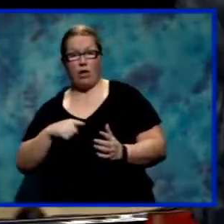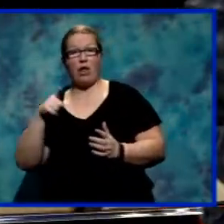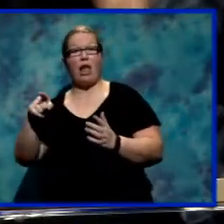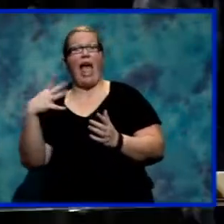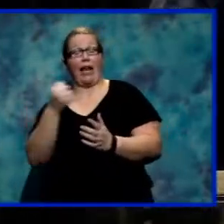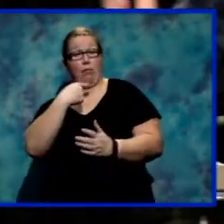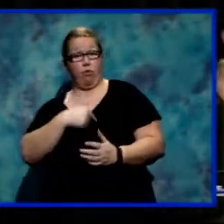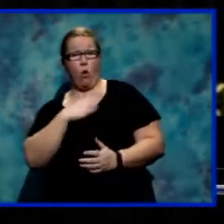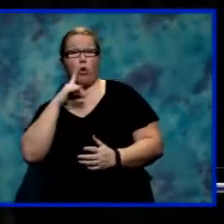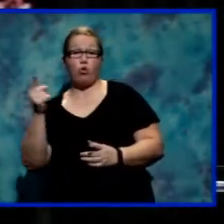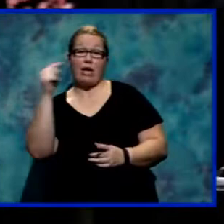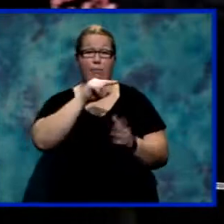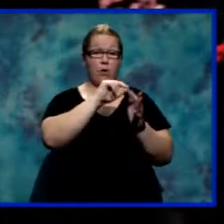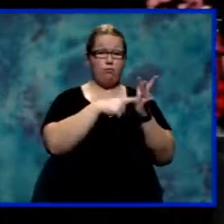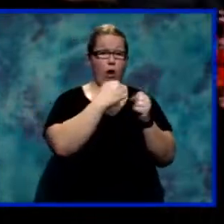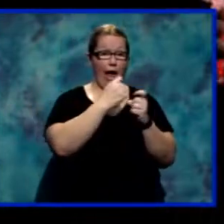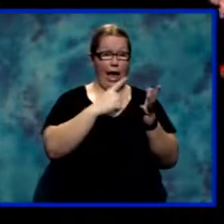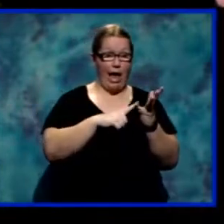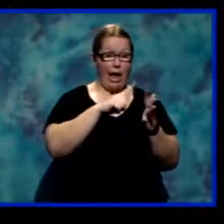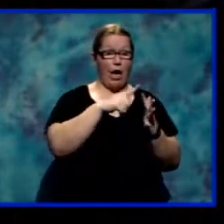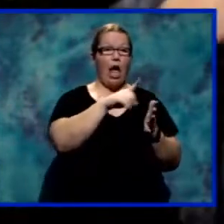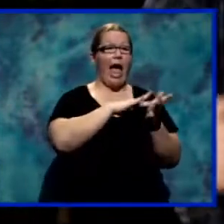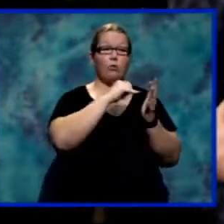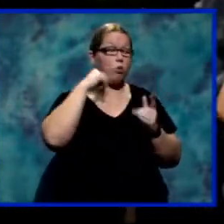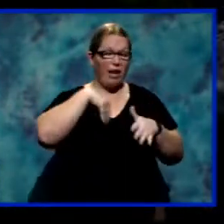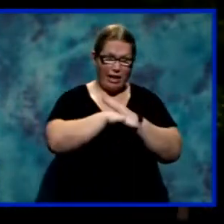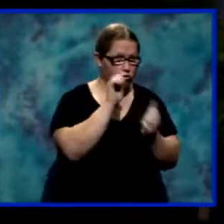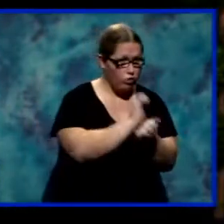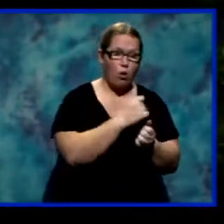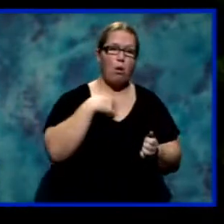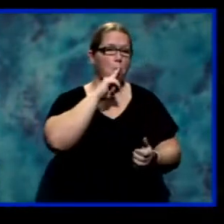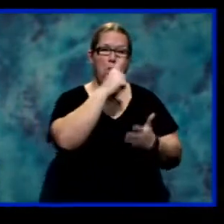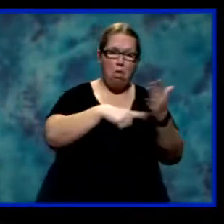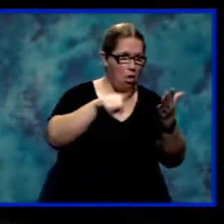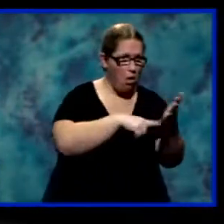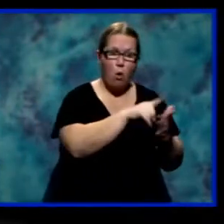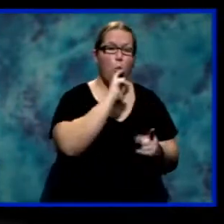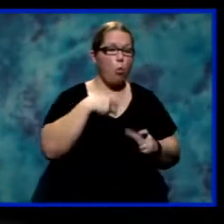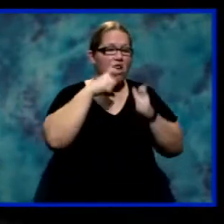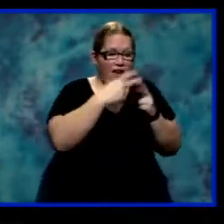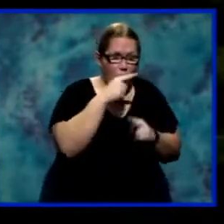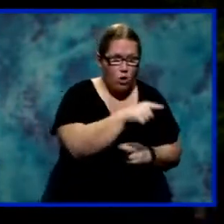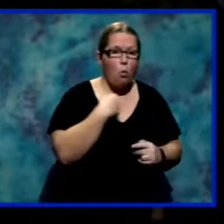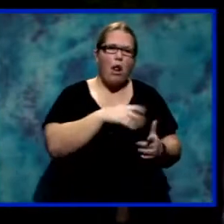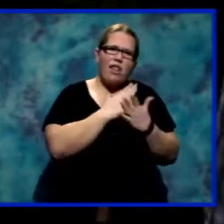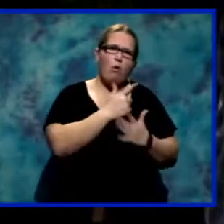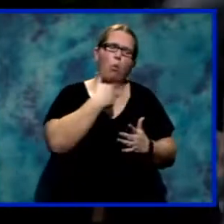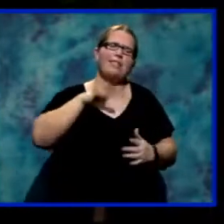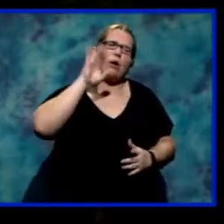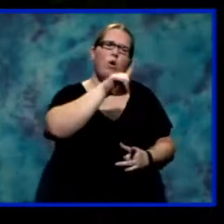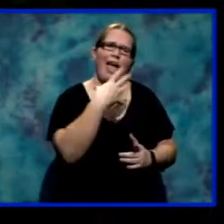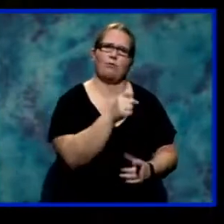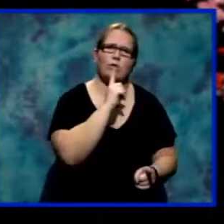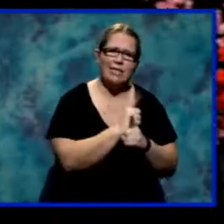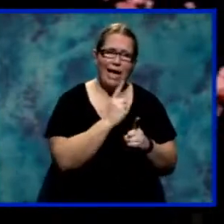had promised, if you come to Prague, Huss, we will not put you in jail, we will not persecute you, we'll care for you, we'll look after you, we just want to hear what you've got to say.